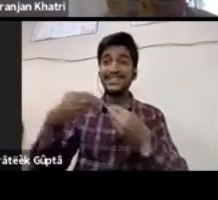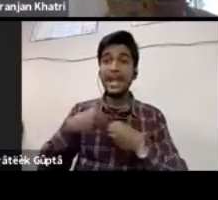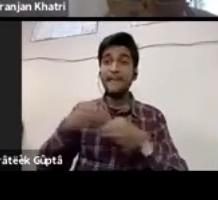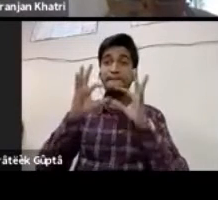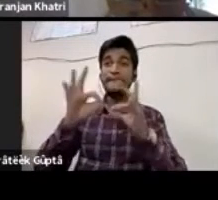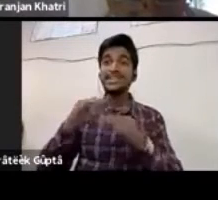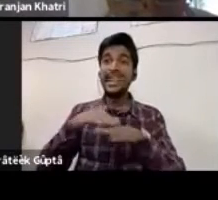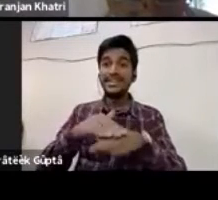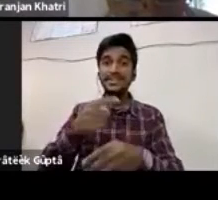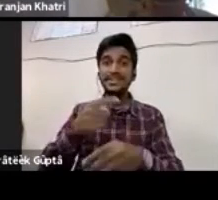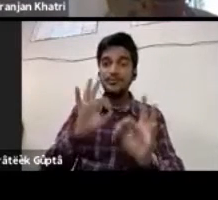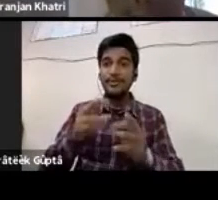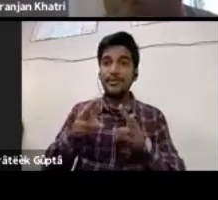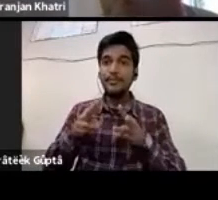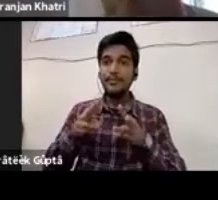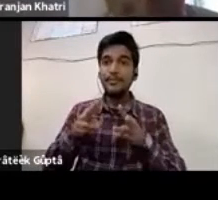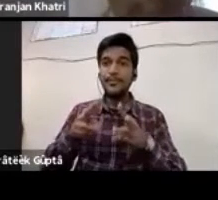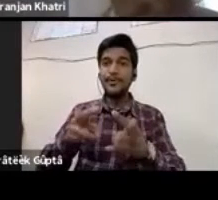be. Thank you.